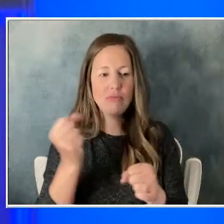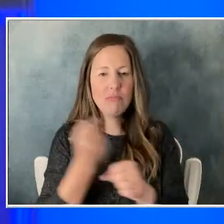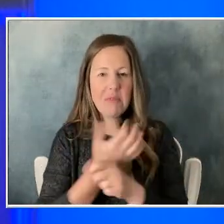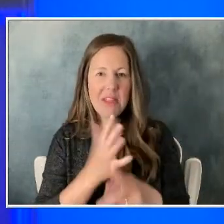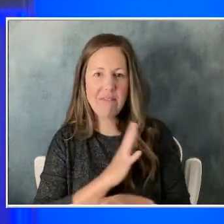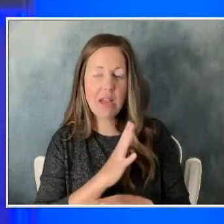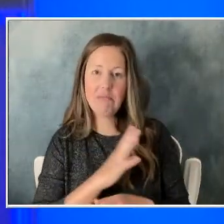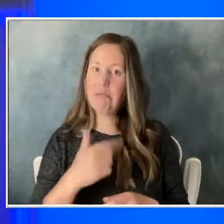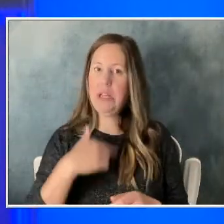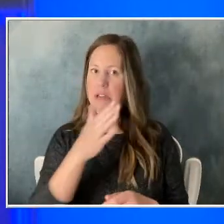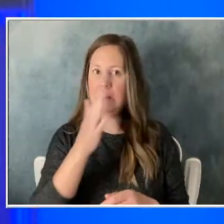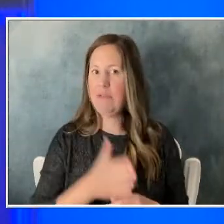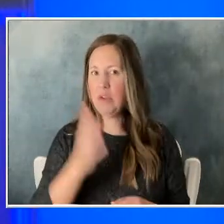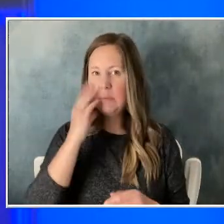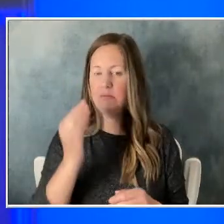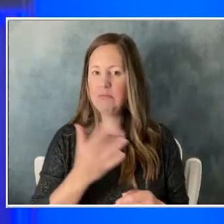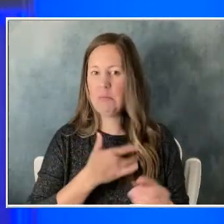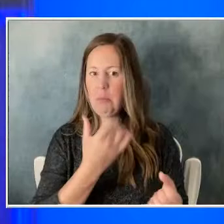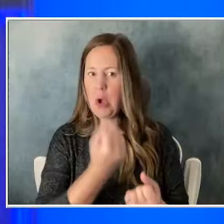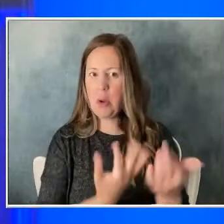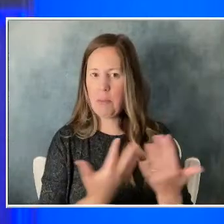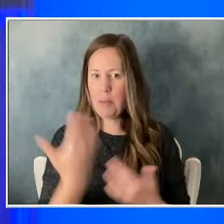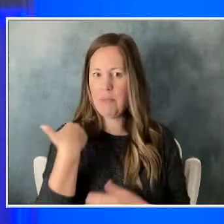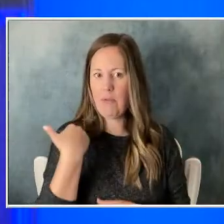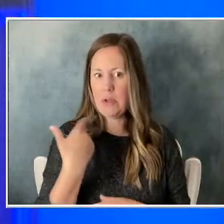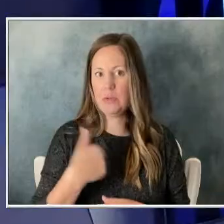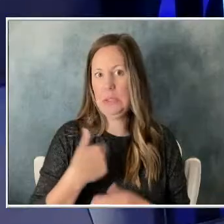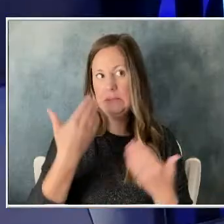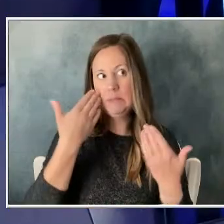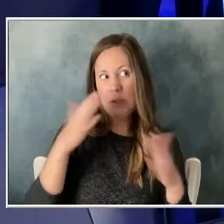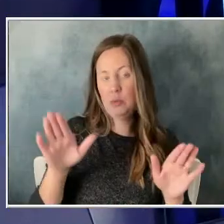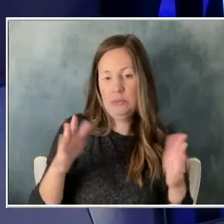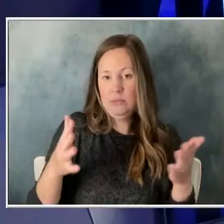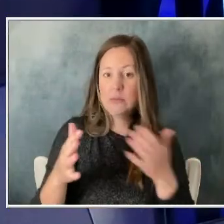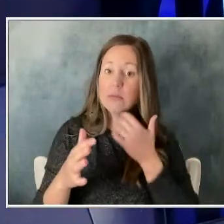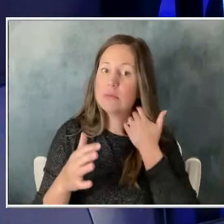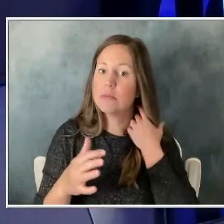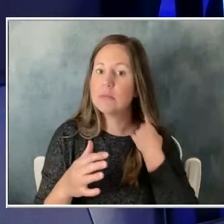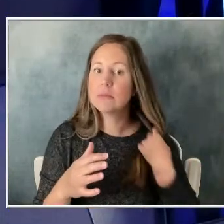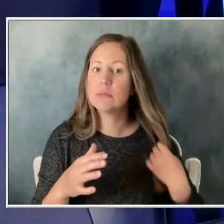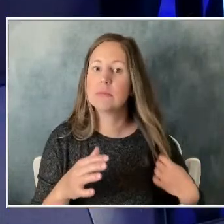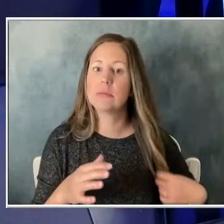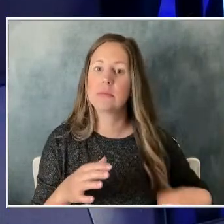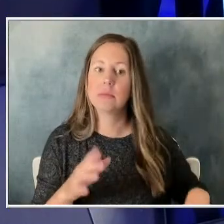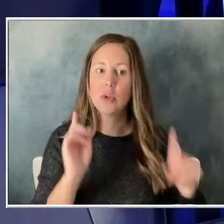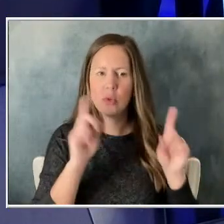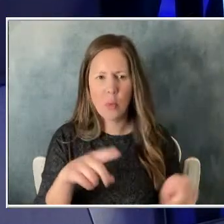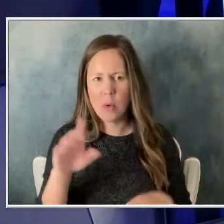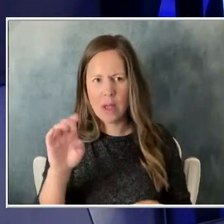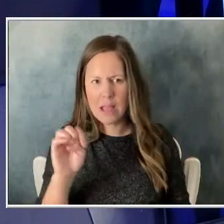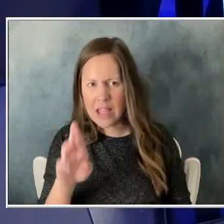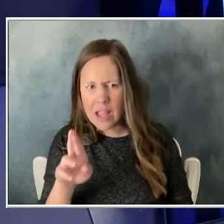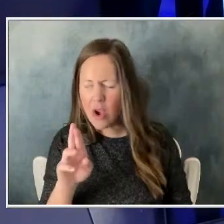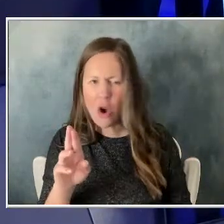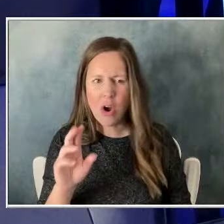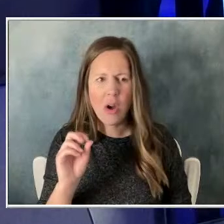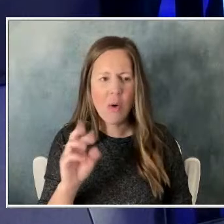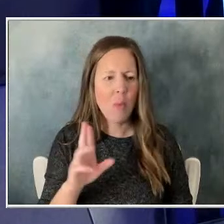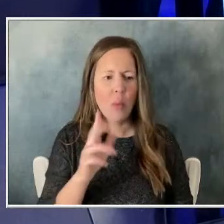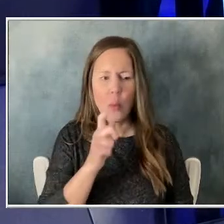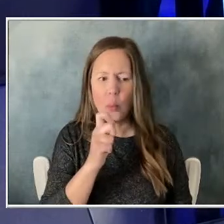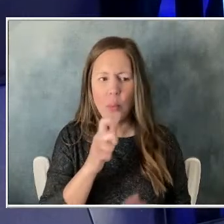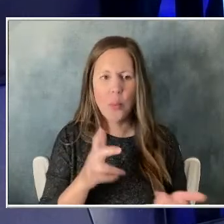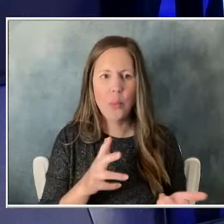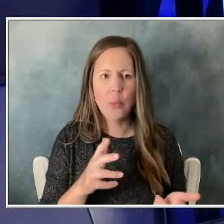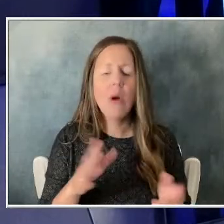before, so I didn't know what we were talking about. And when you say you went to the doctor, did you go to an emergency physician, or did you made an appointment?